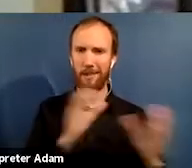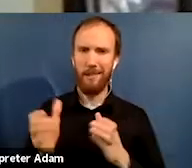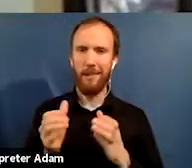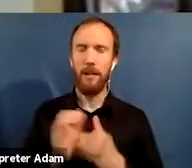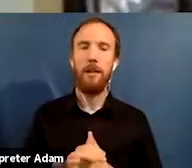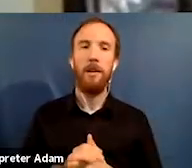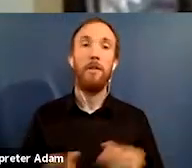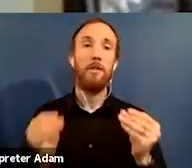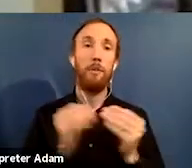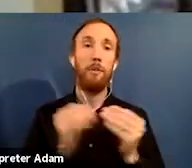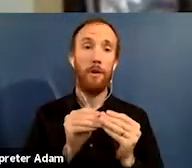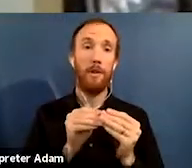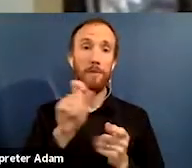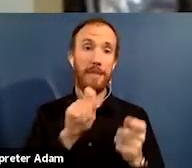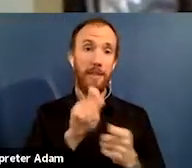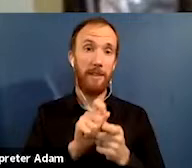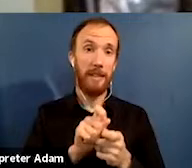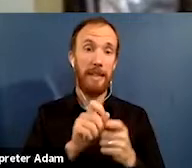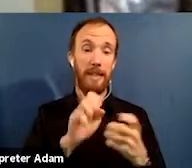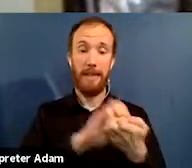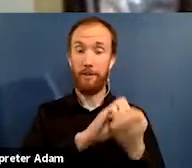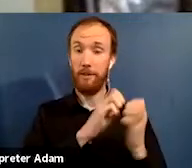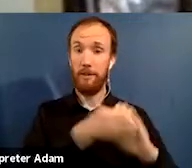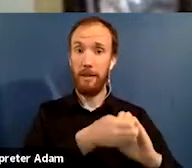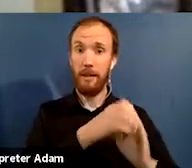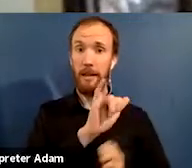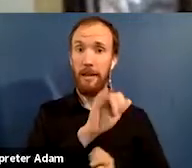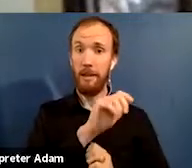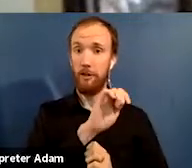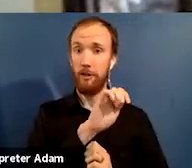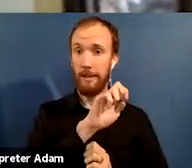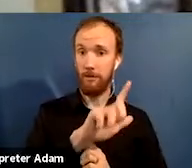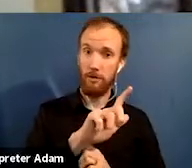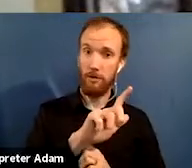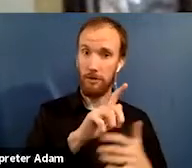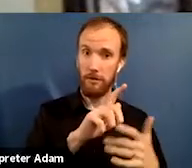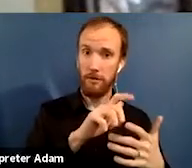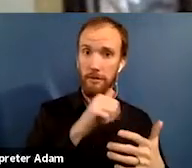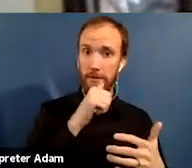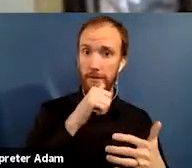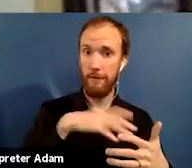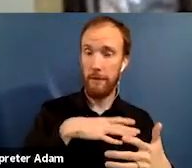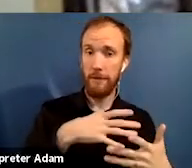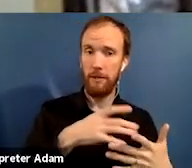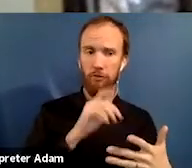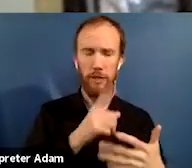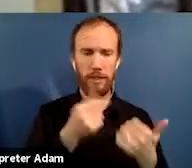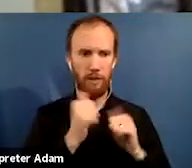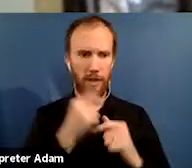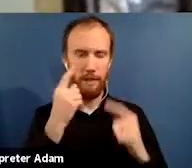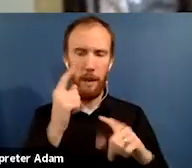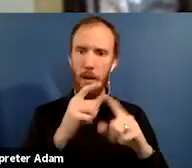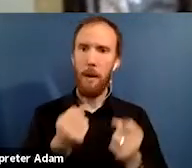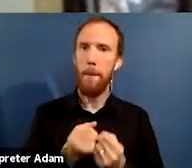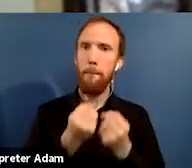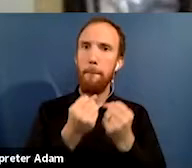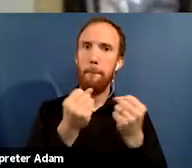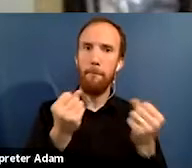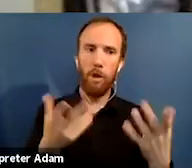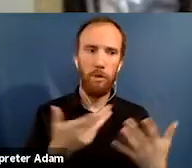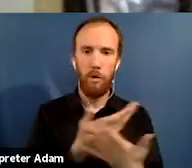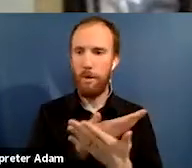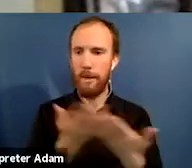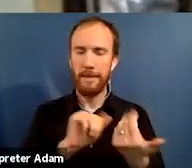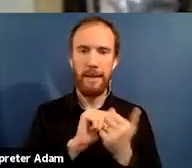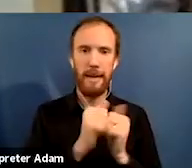scholars of intersectional feminism, so who really try to theorize the way in which multiple dimensions of difference intersect